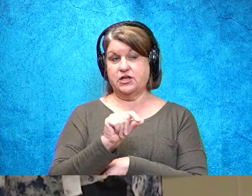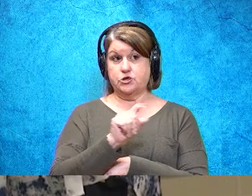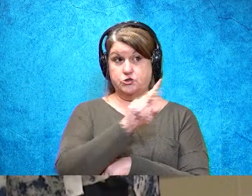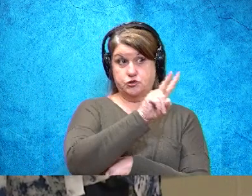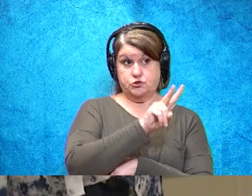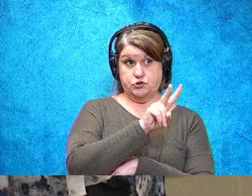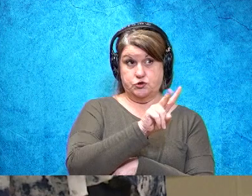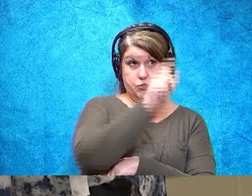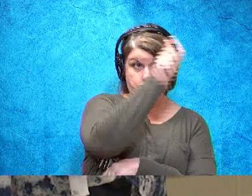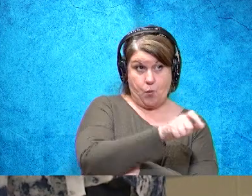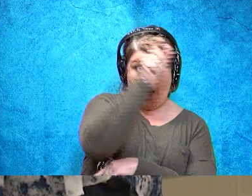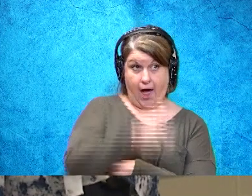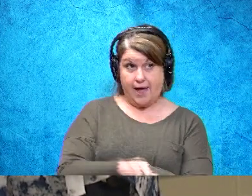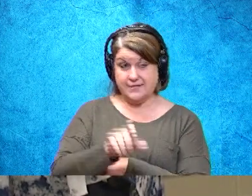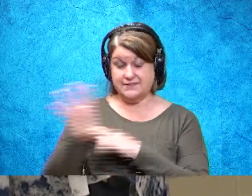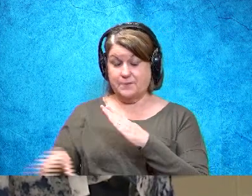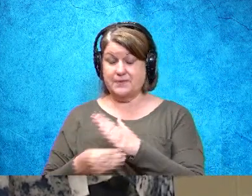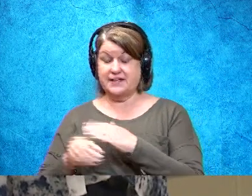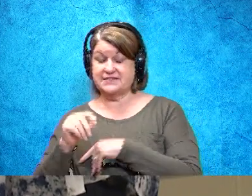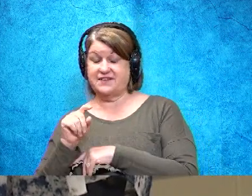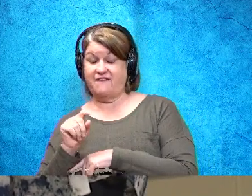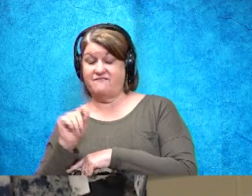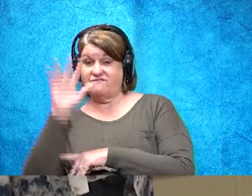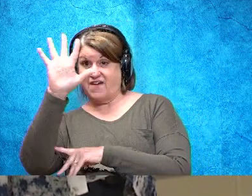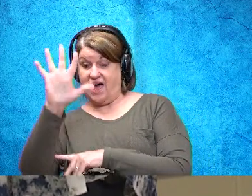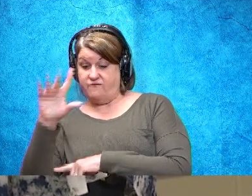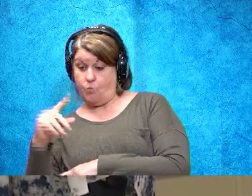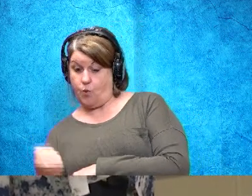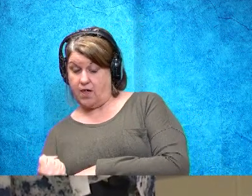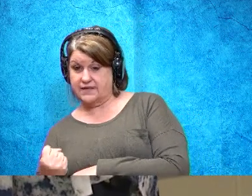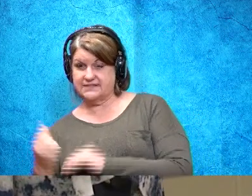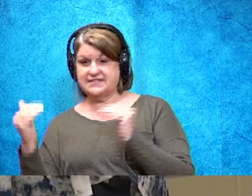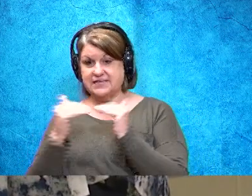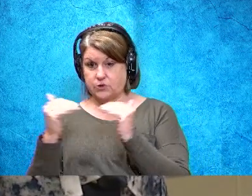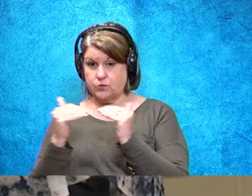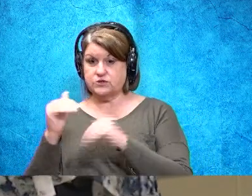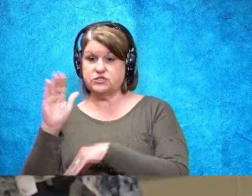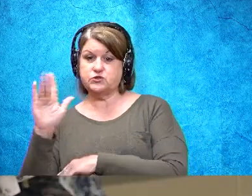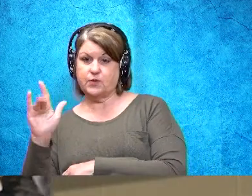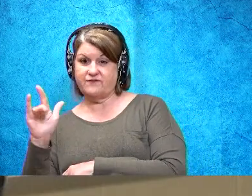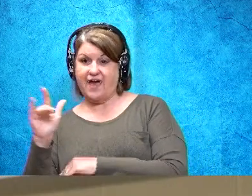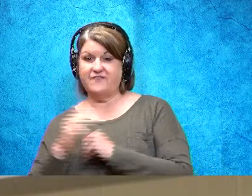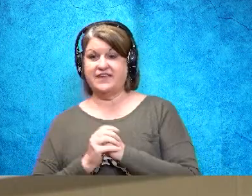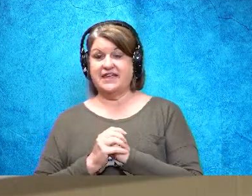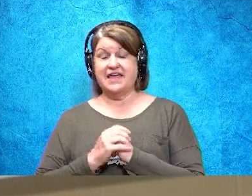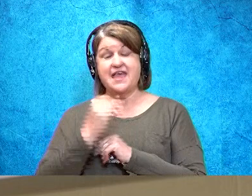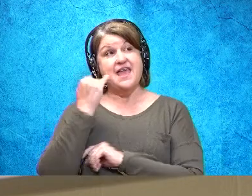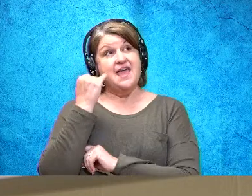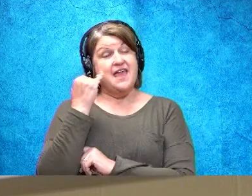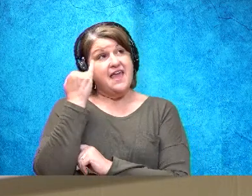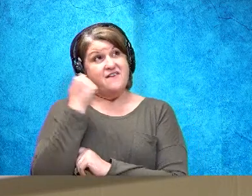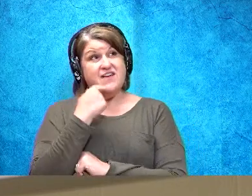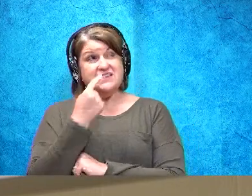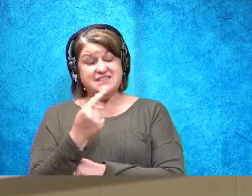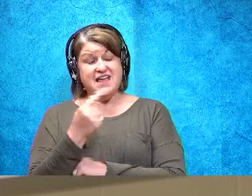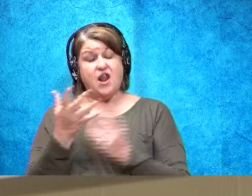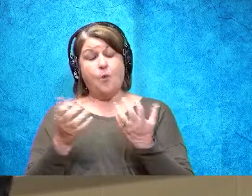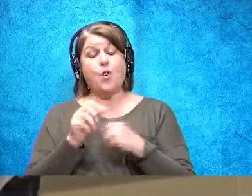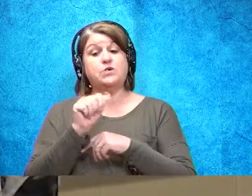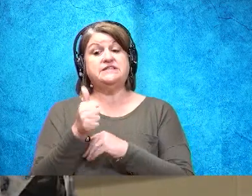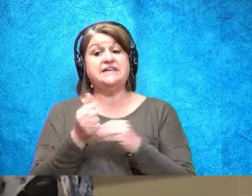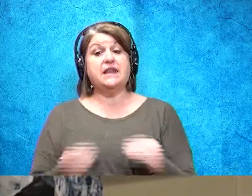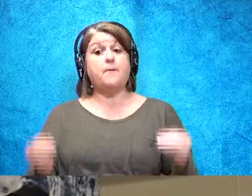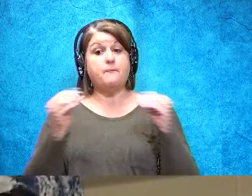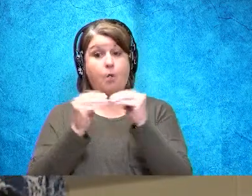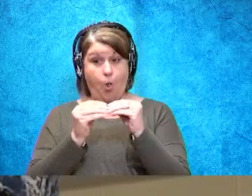plus 5 ones gives you the number 25. If I said I wanted 10 more, to